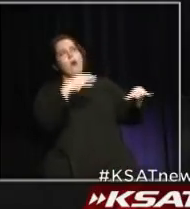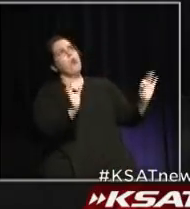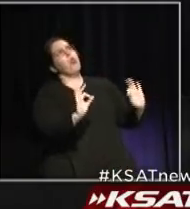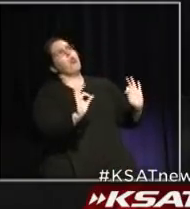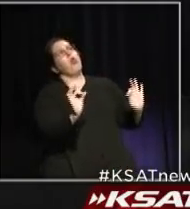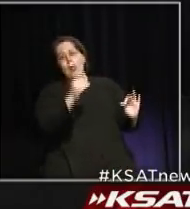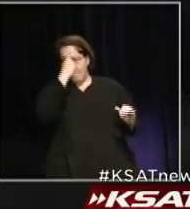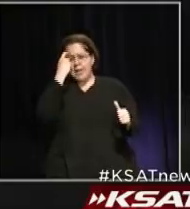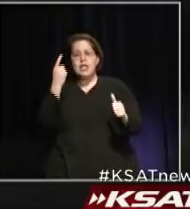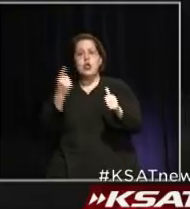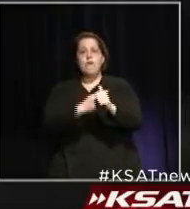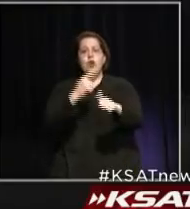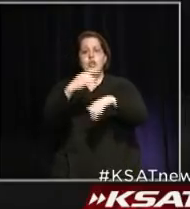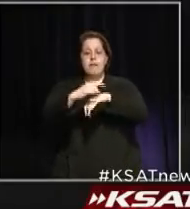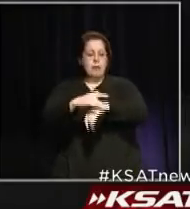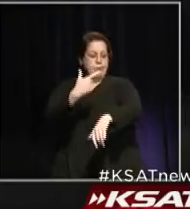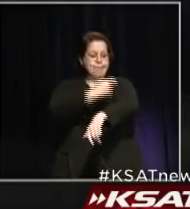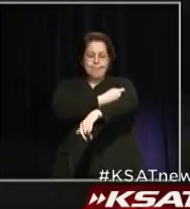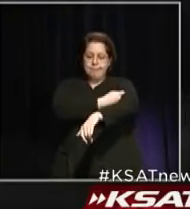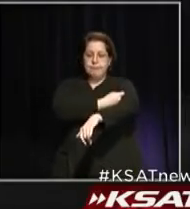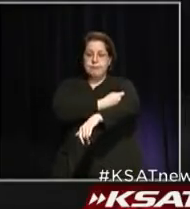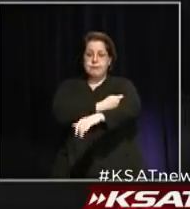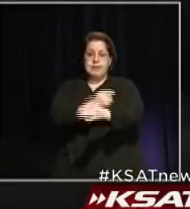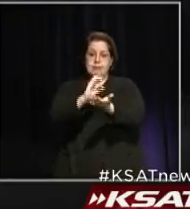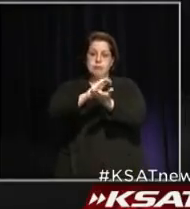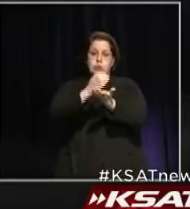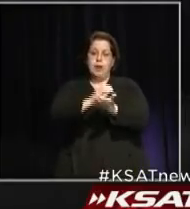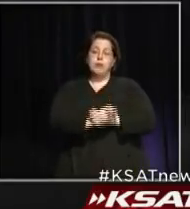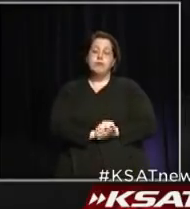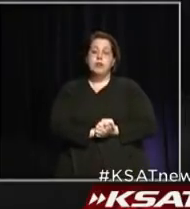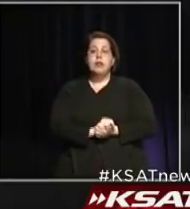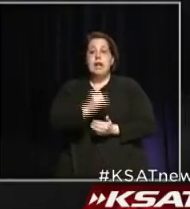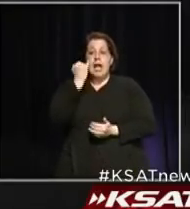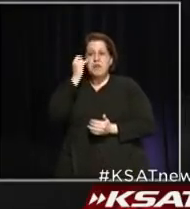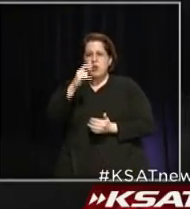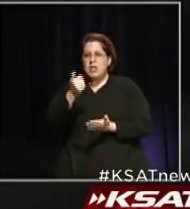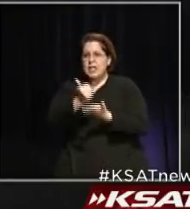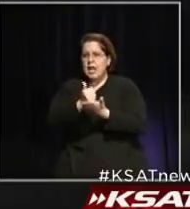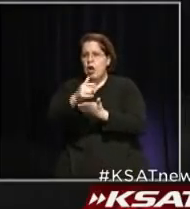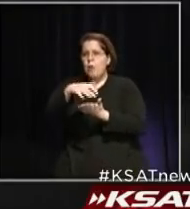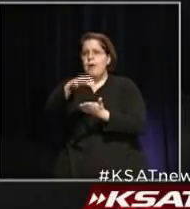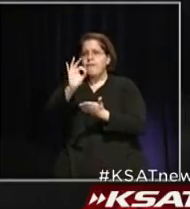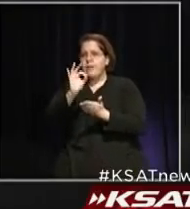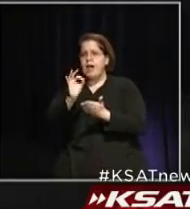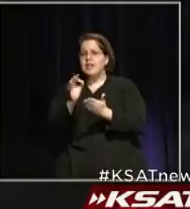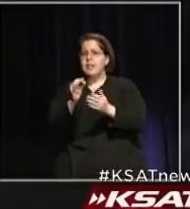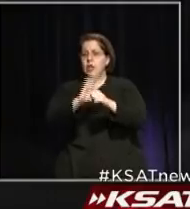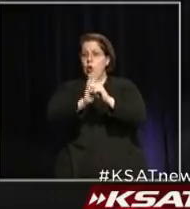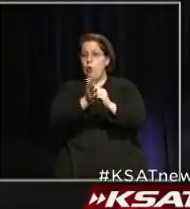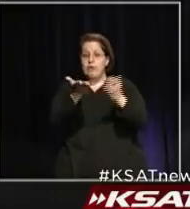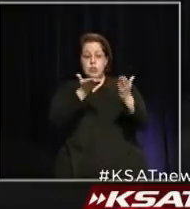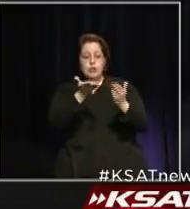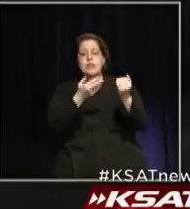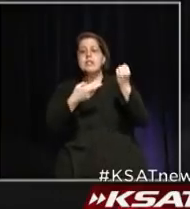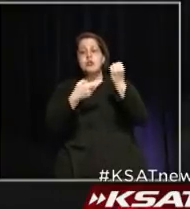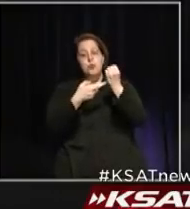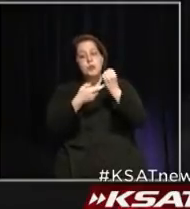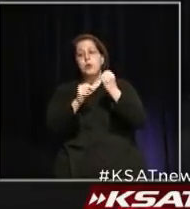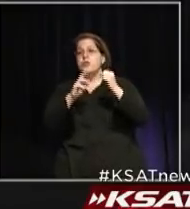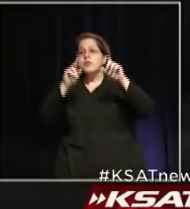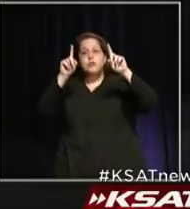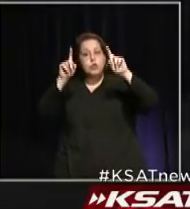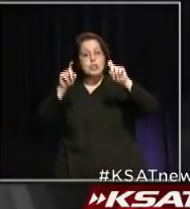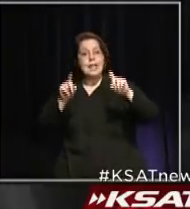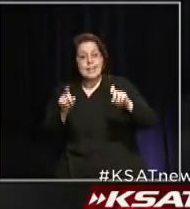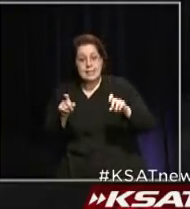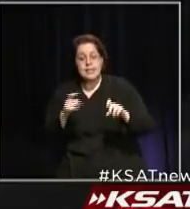batch of vaccines have been made available. If you need help finding COVID-19 services or resources or testing site